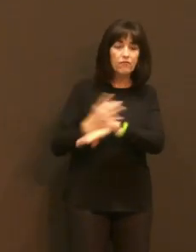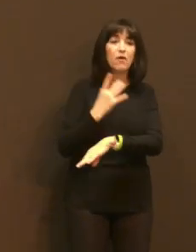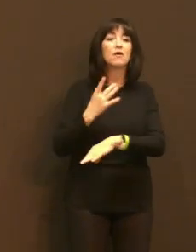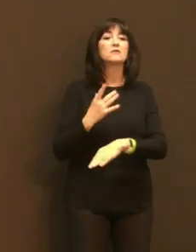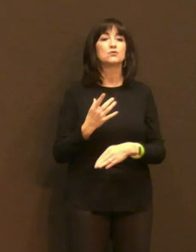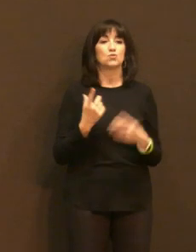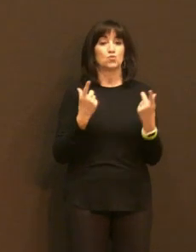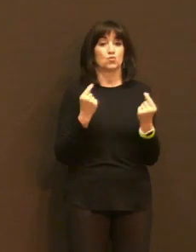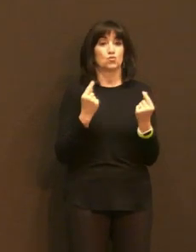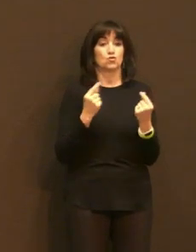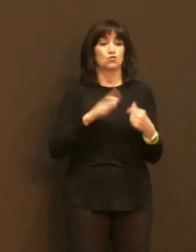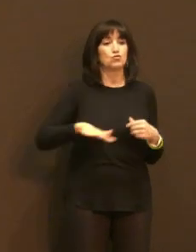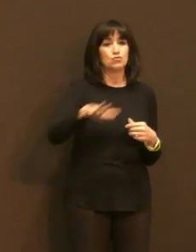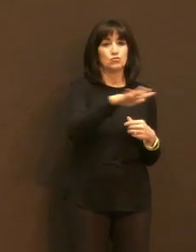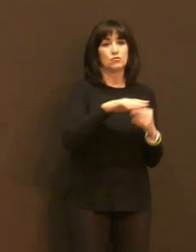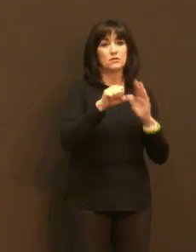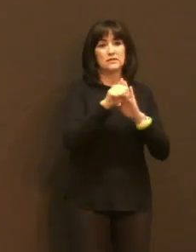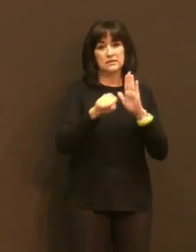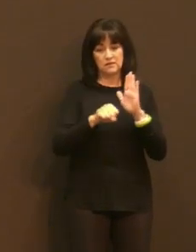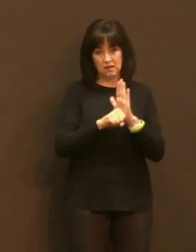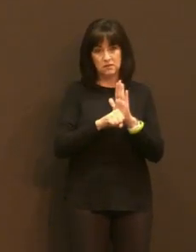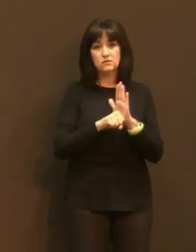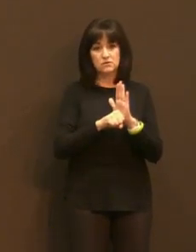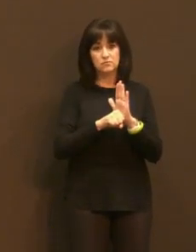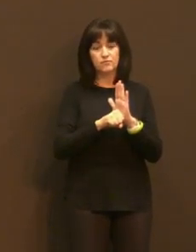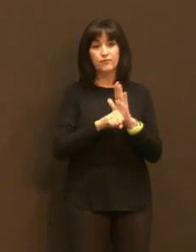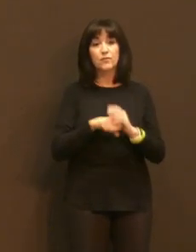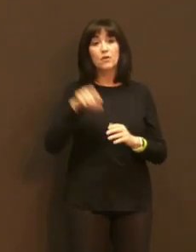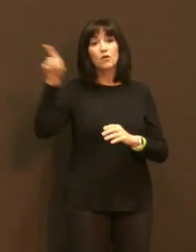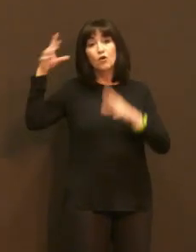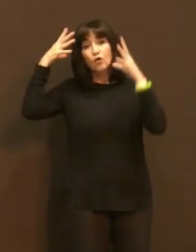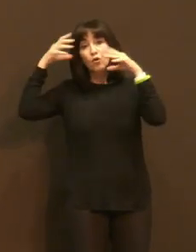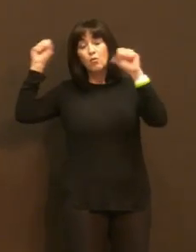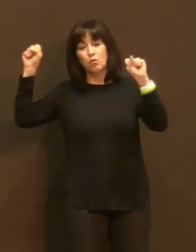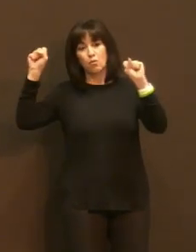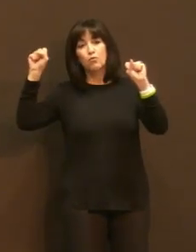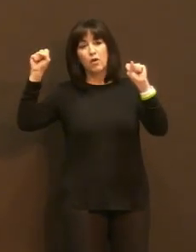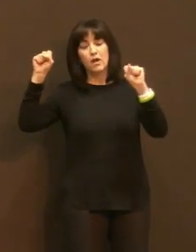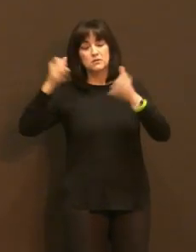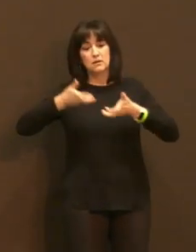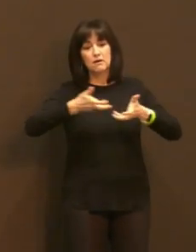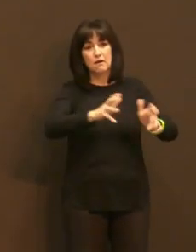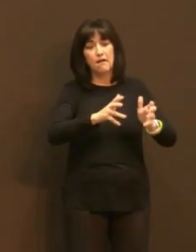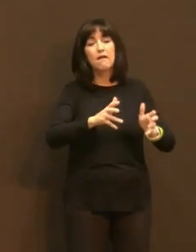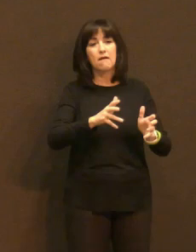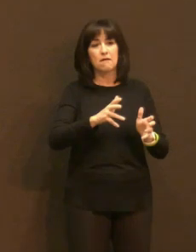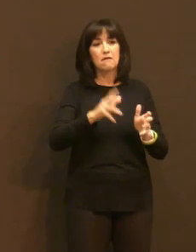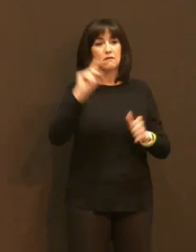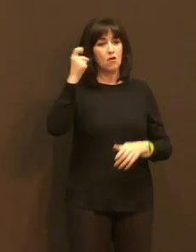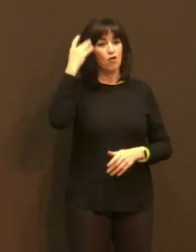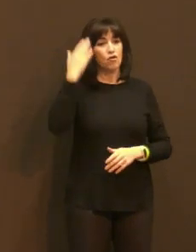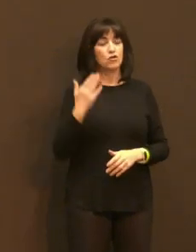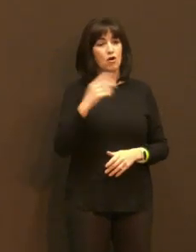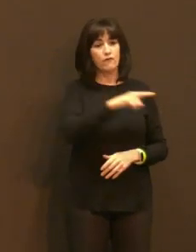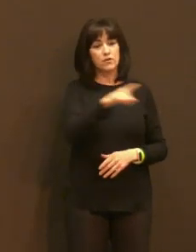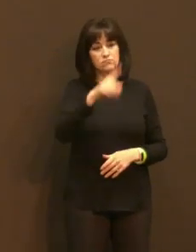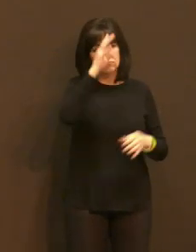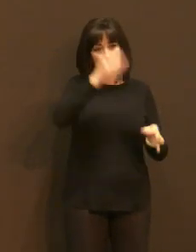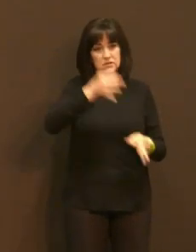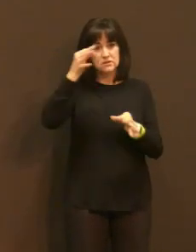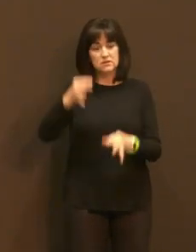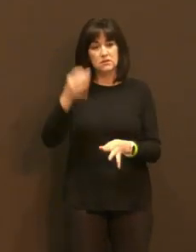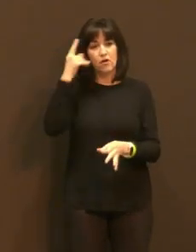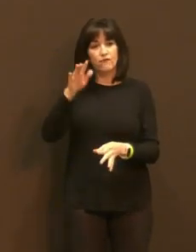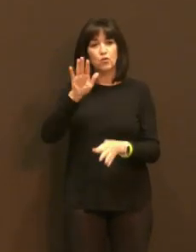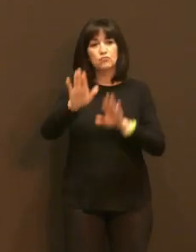the president deferred to the governors to make those decisions as is appropriate and based on the situation on